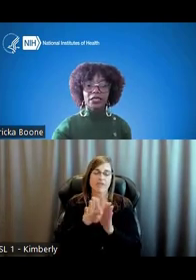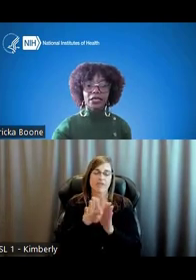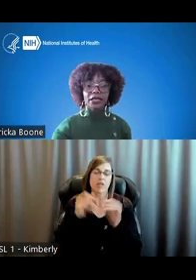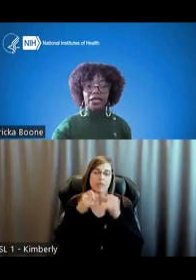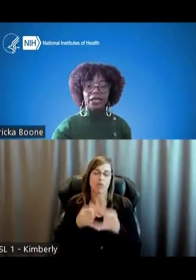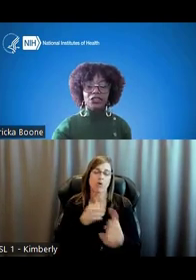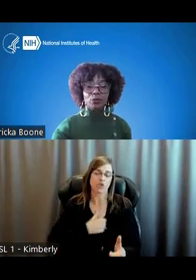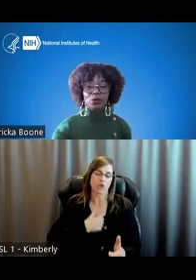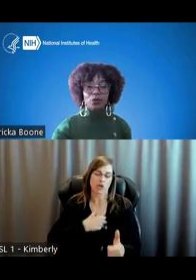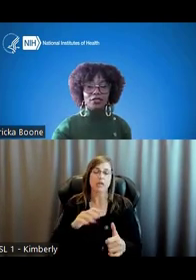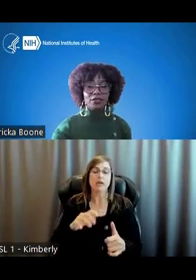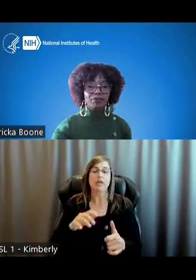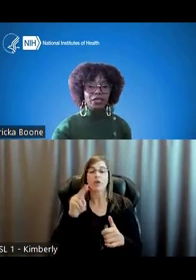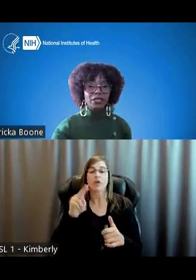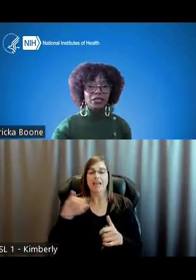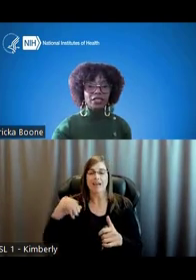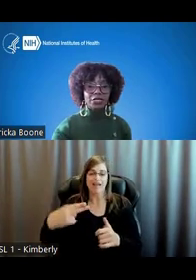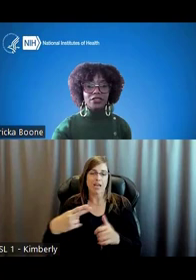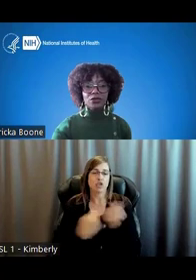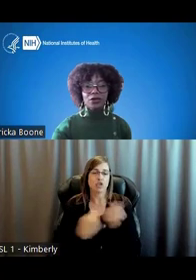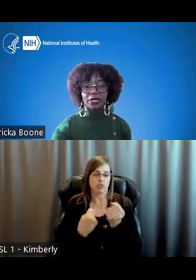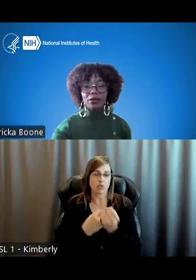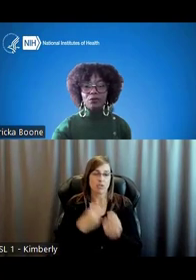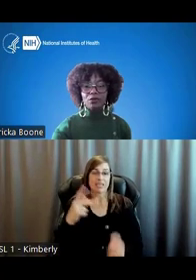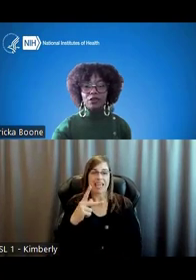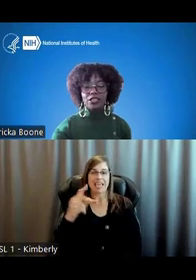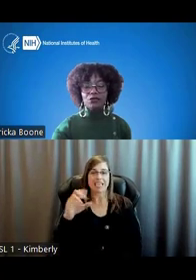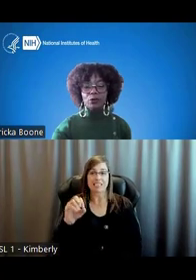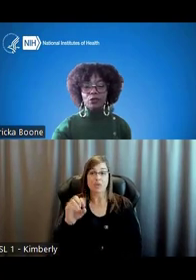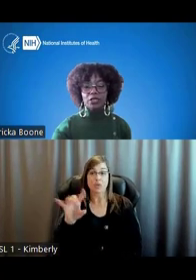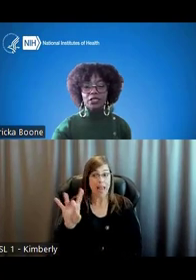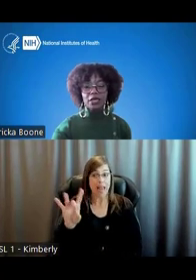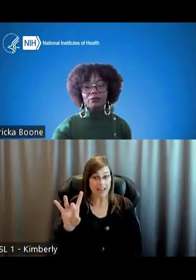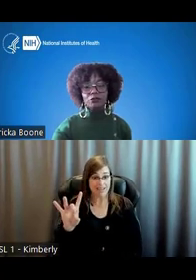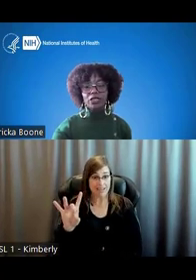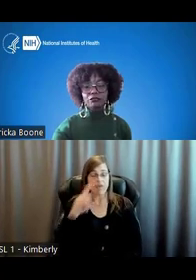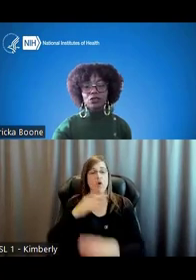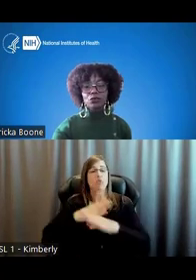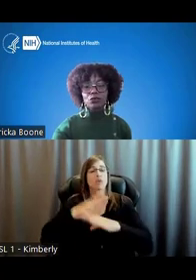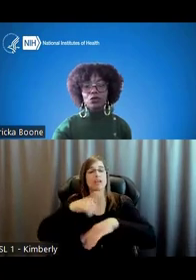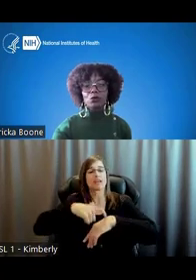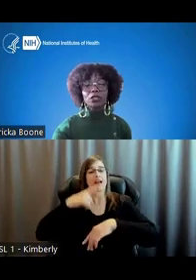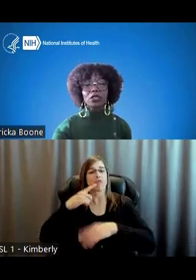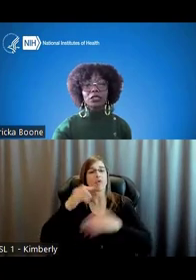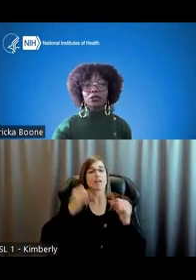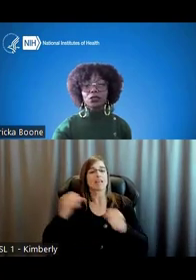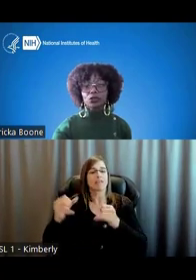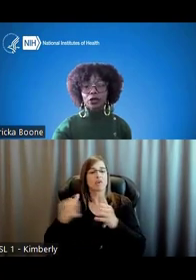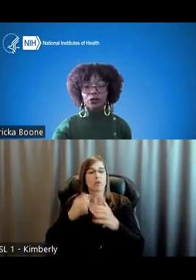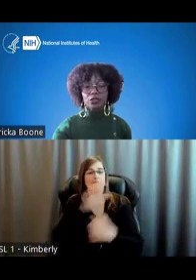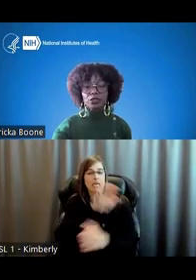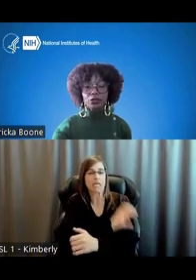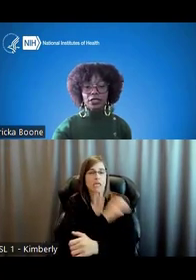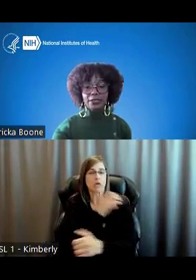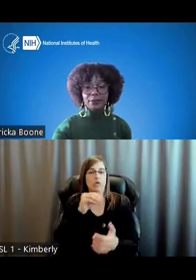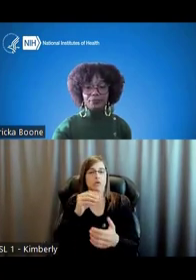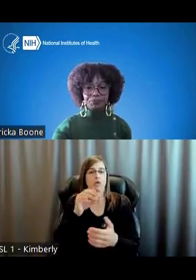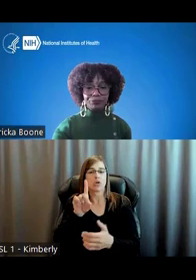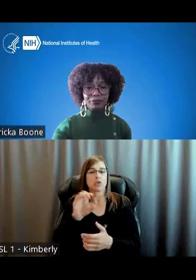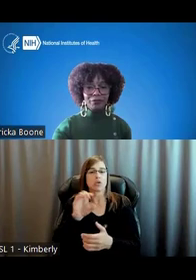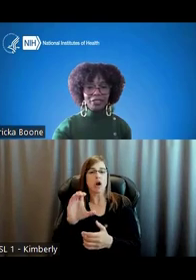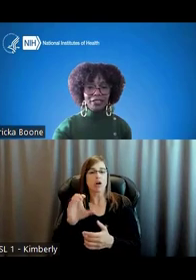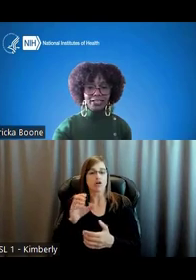career development award that NIH supports. The K08 provides for protected time for individuals with clinical doctorate